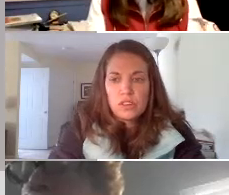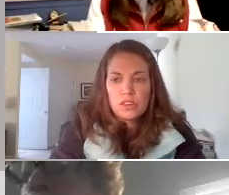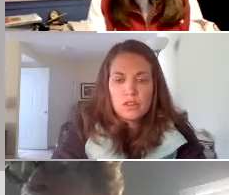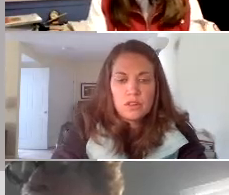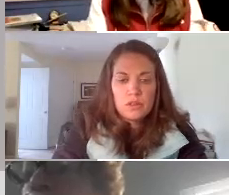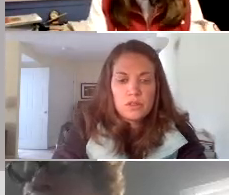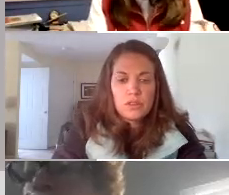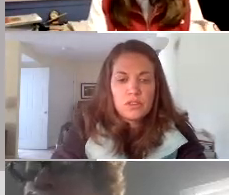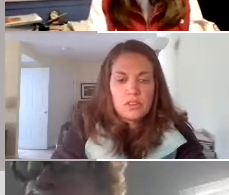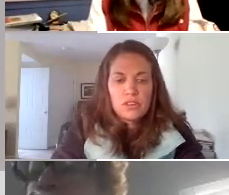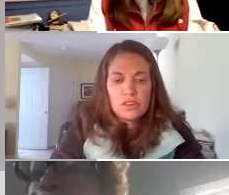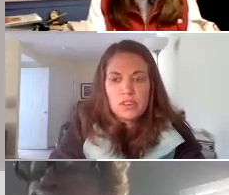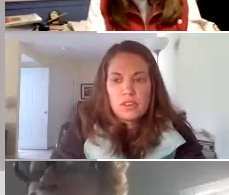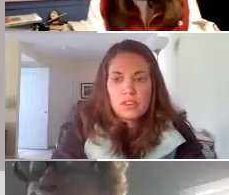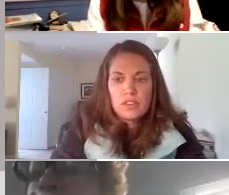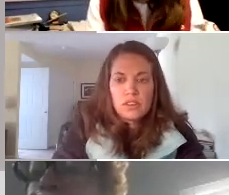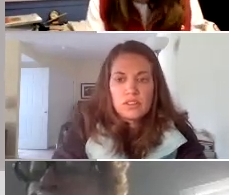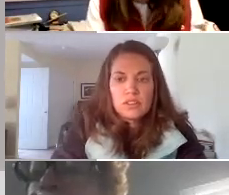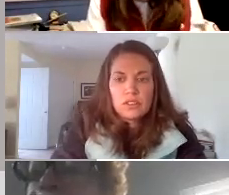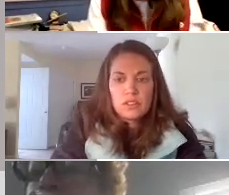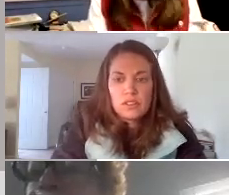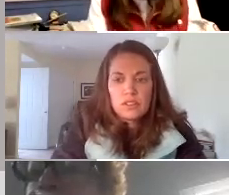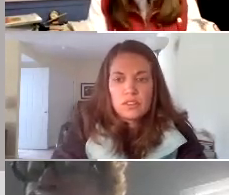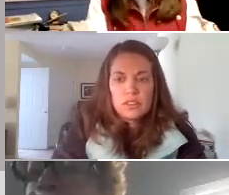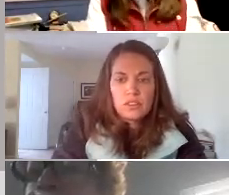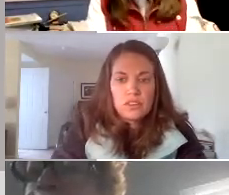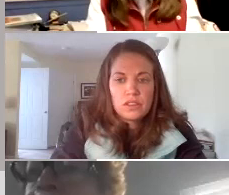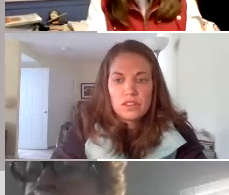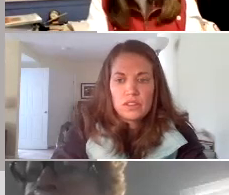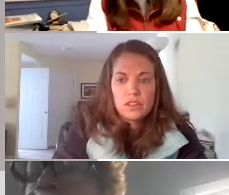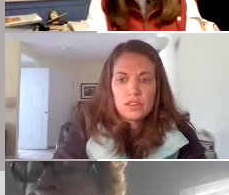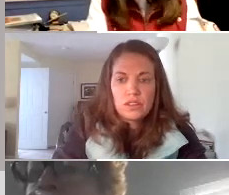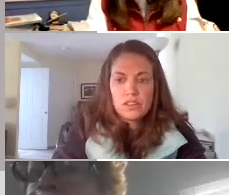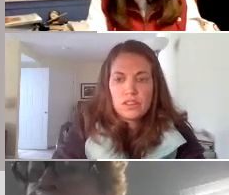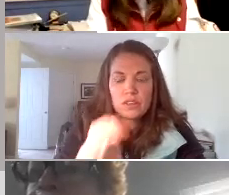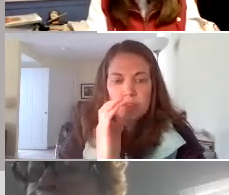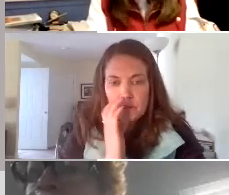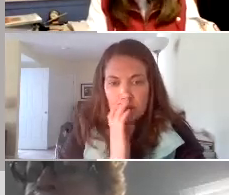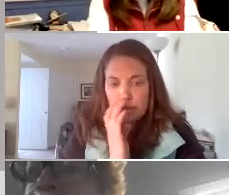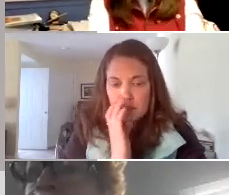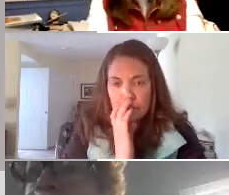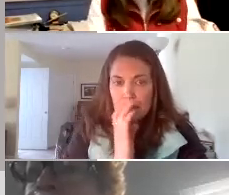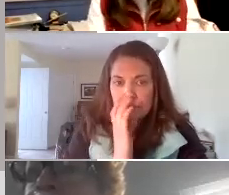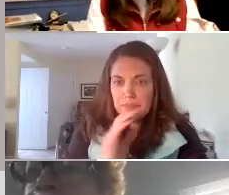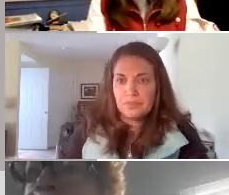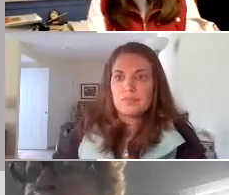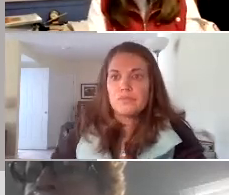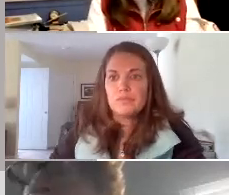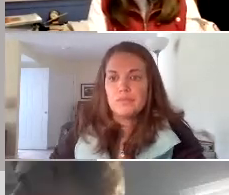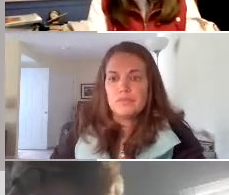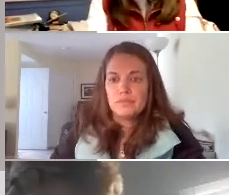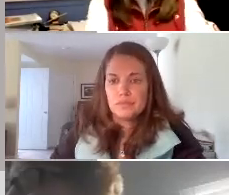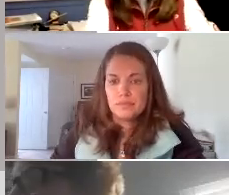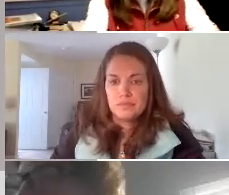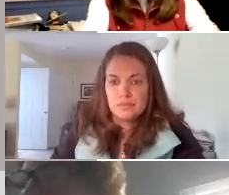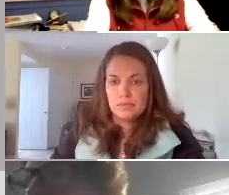If we don't honor that latency, we're never going to see them look. So the short answer to that question is within arm's reach. We want it to